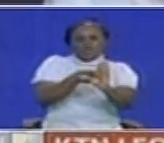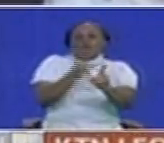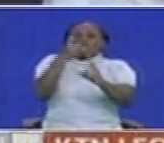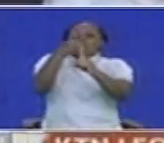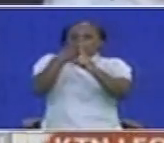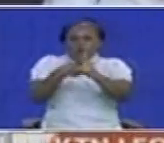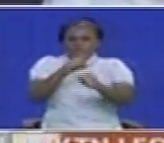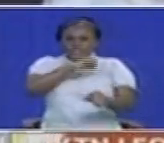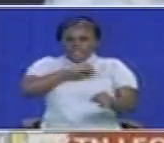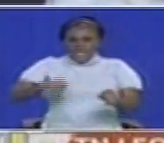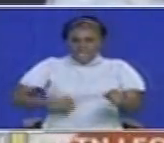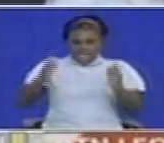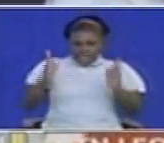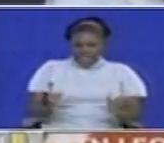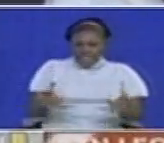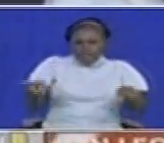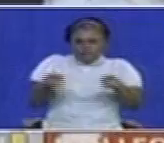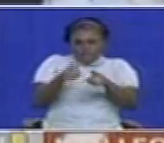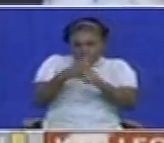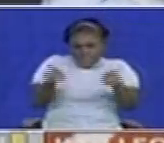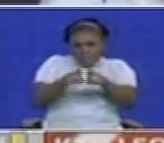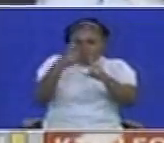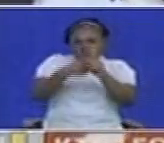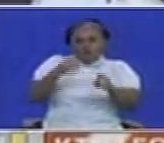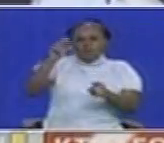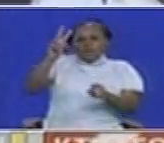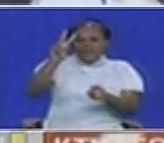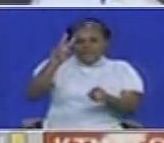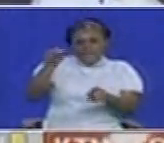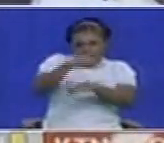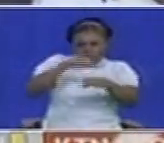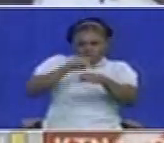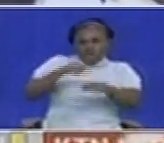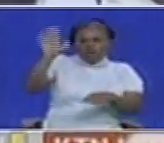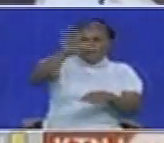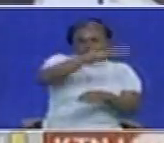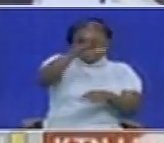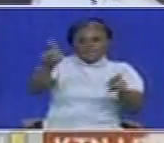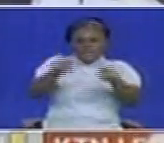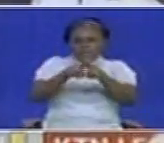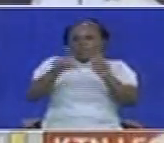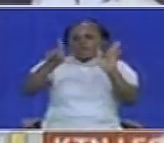kwa Senate, kutoka kwa National Assembly, kutoka kwa Law Reform Commission,